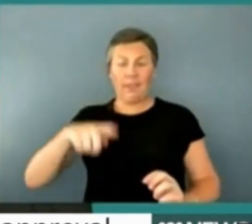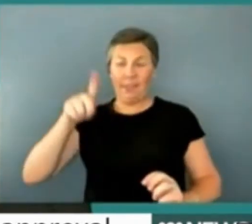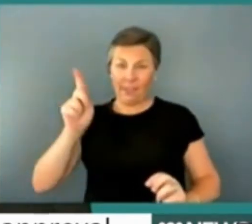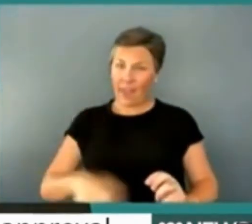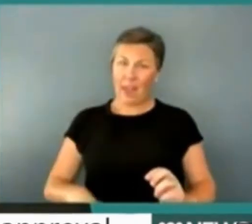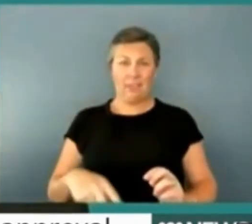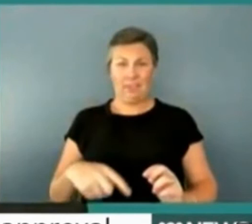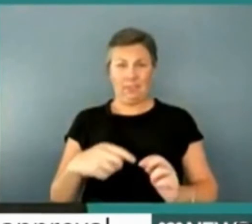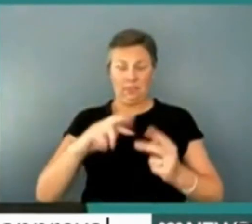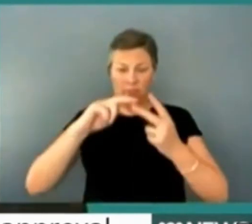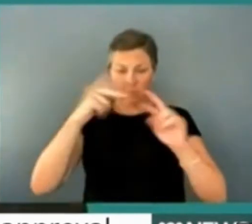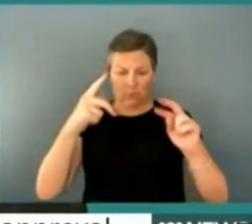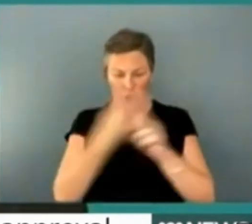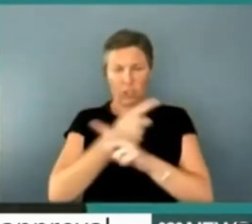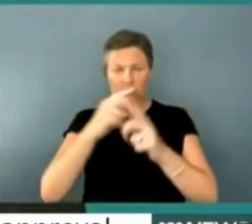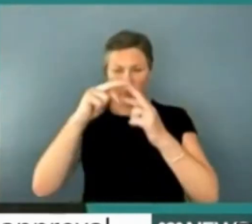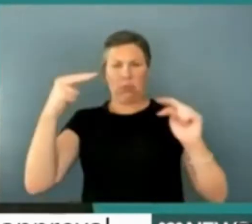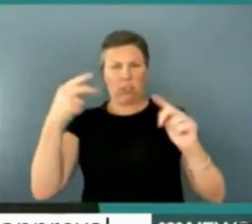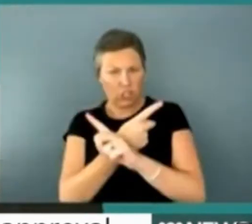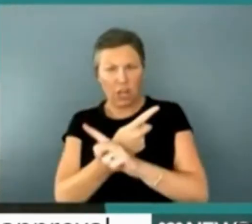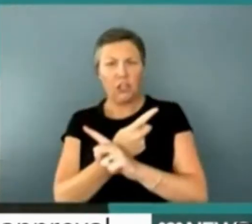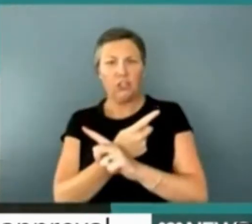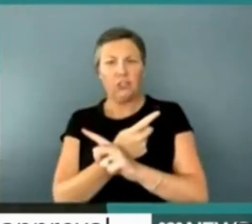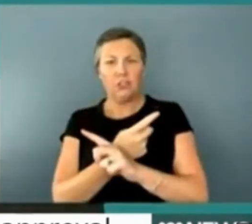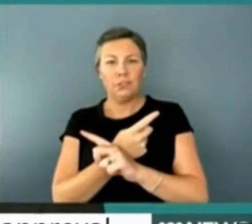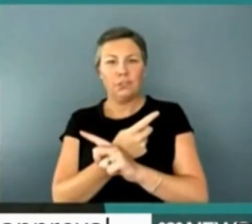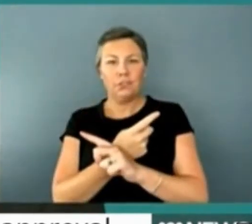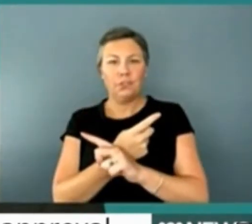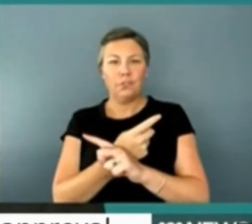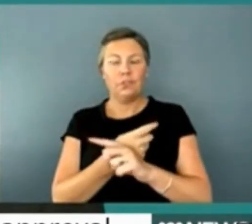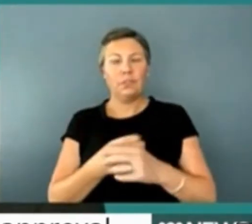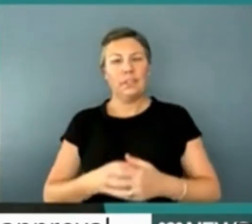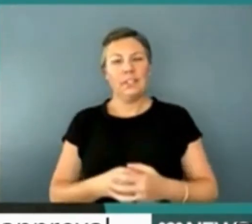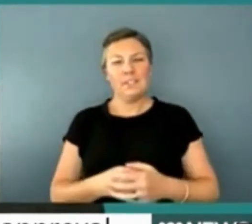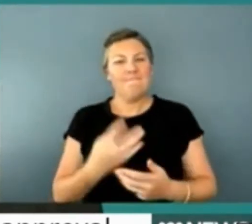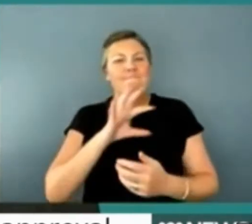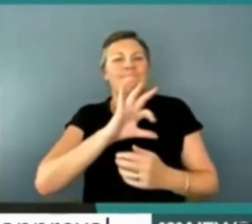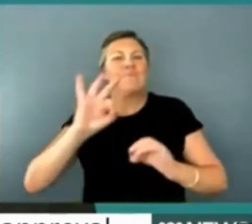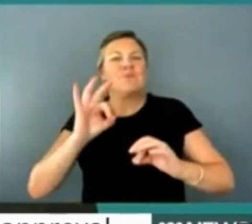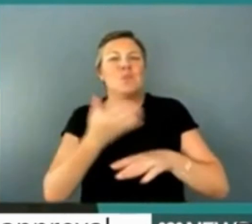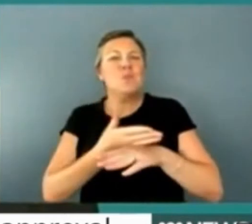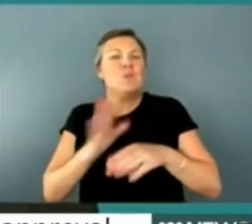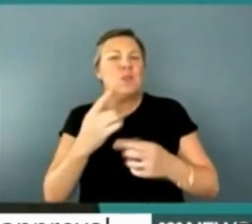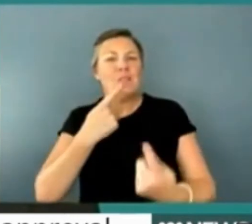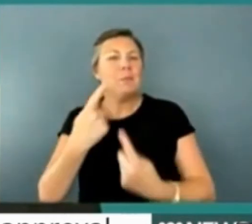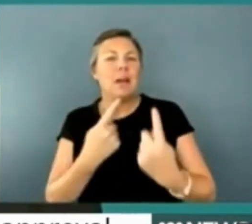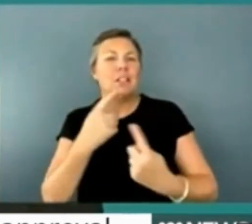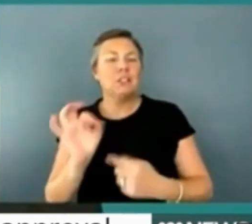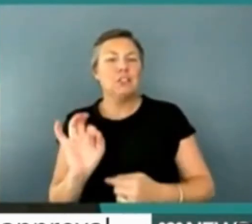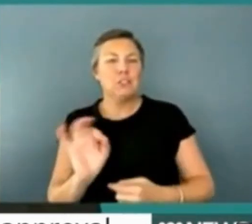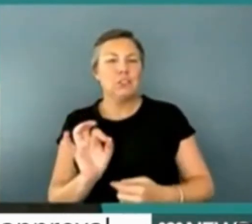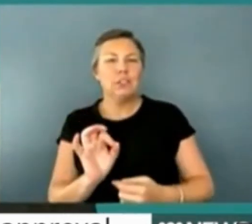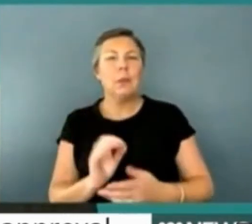mutations that have changed the particular part of the virus, the spike protein that we're quite interested in,